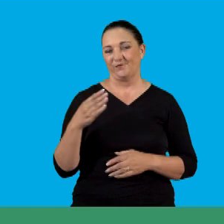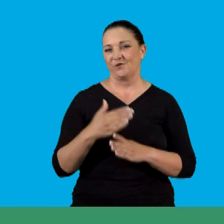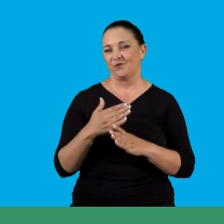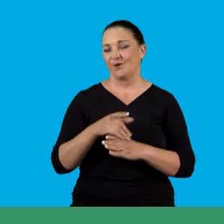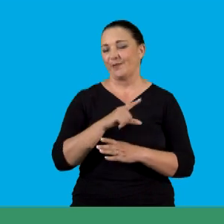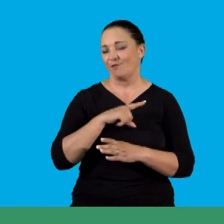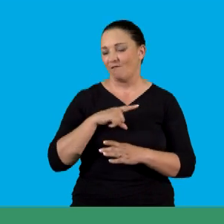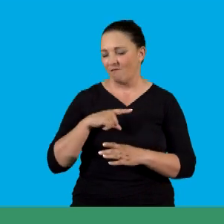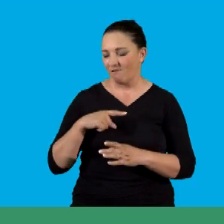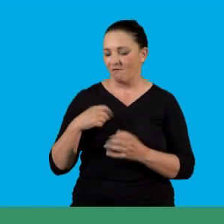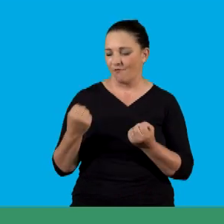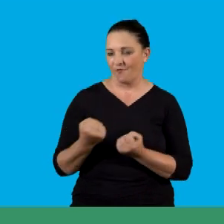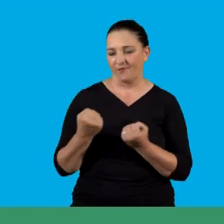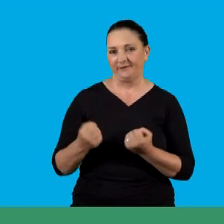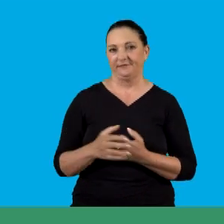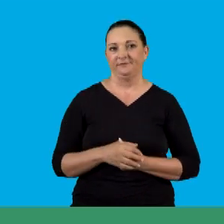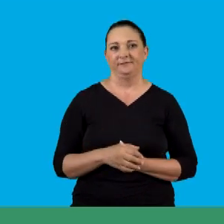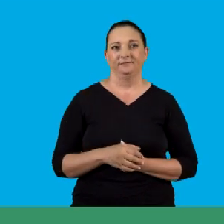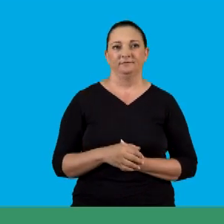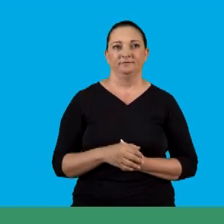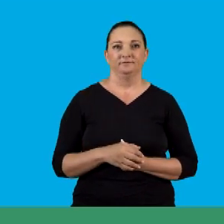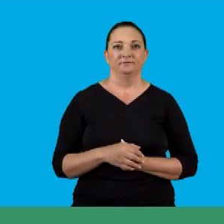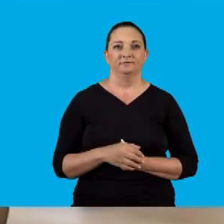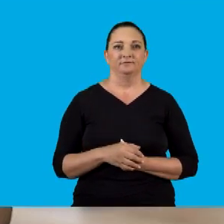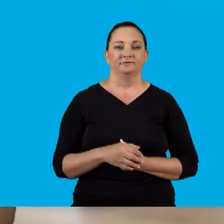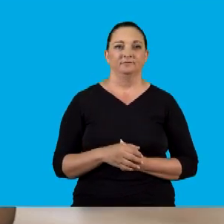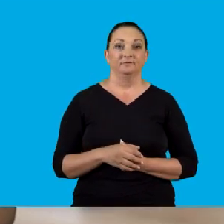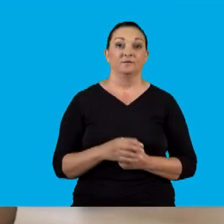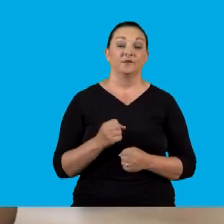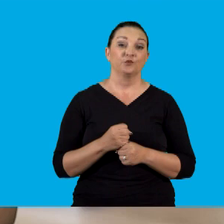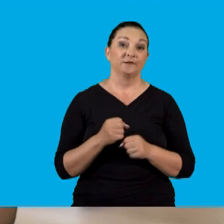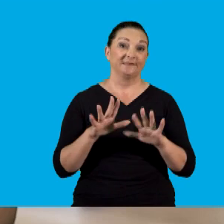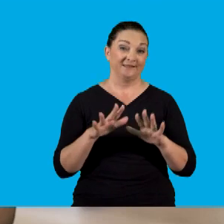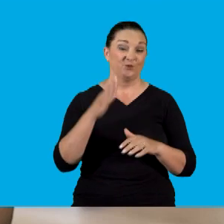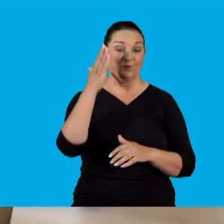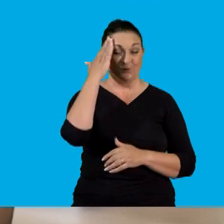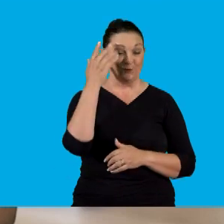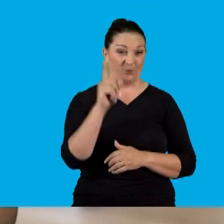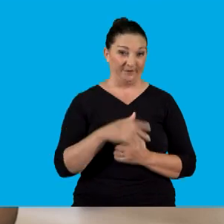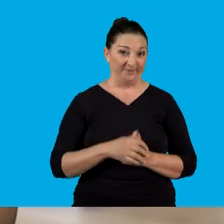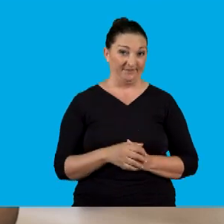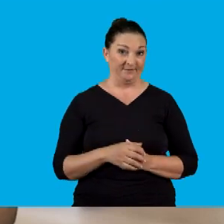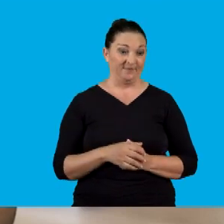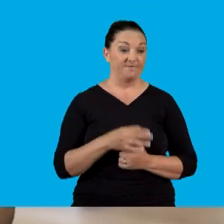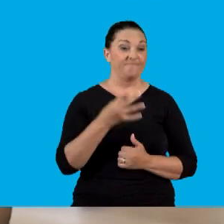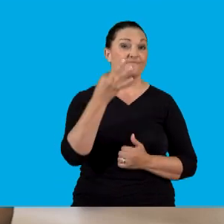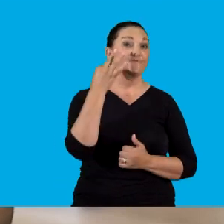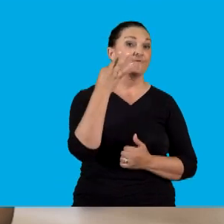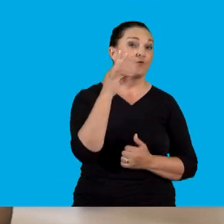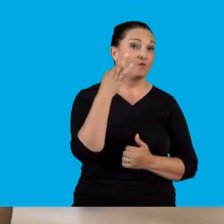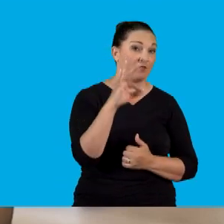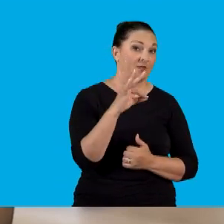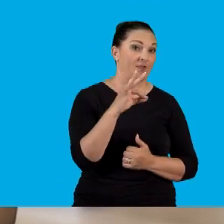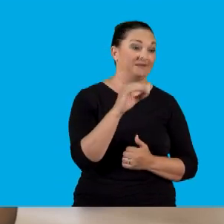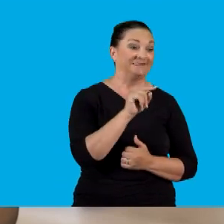work long hours. So since you know grade 10s that formal sector, these are businesses which